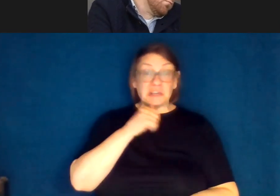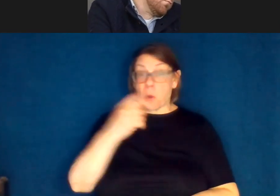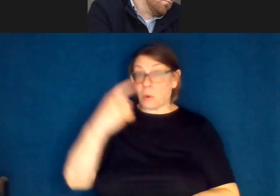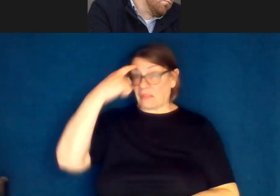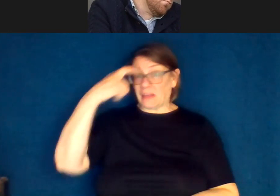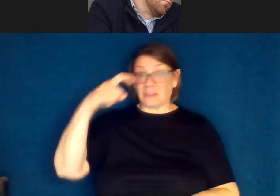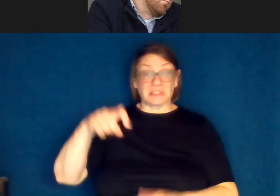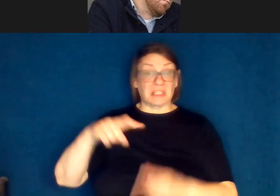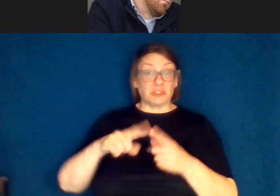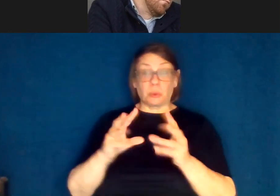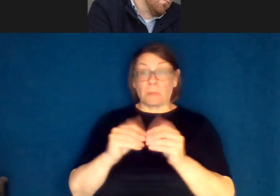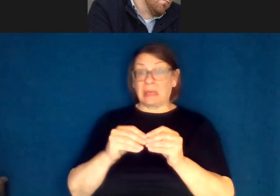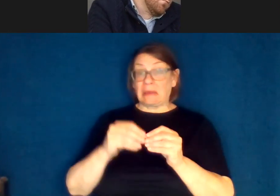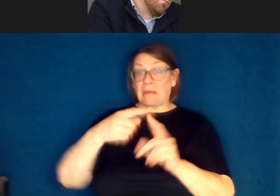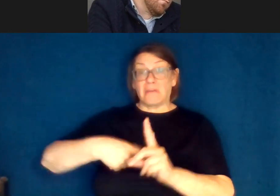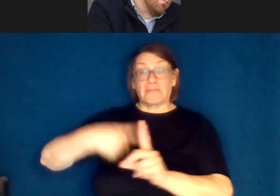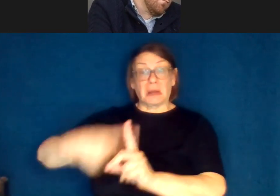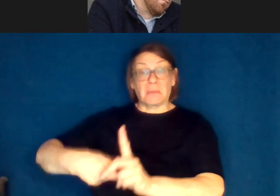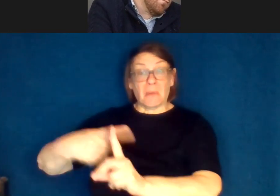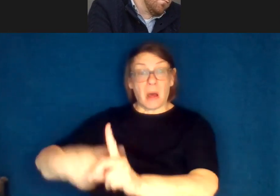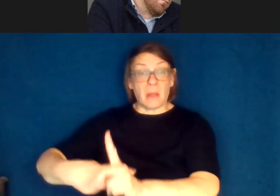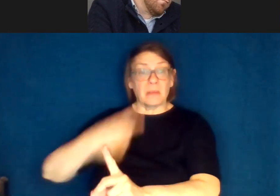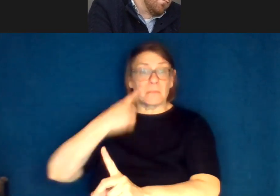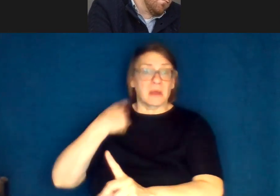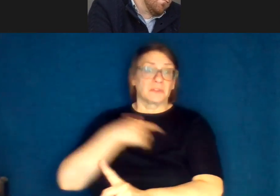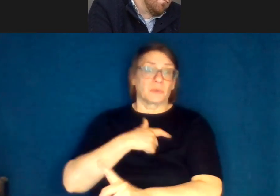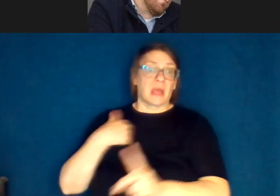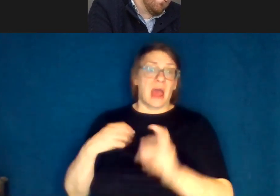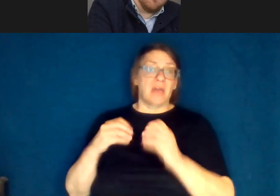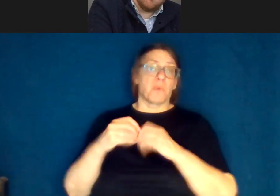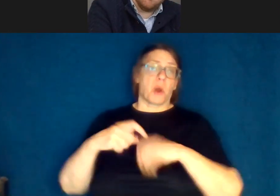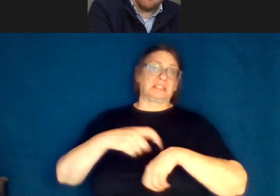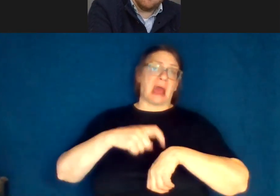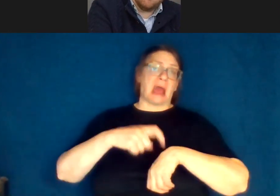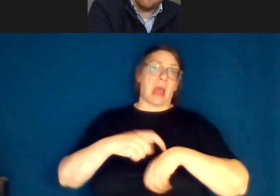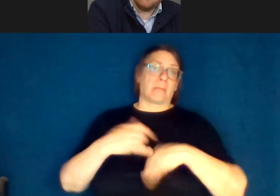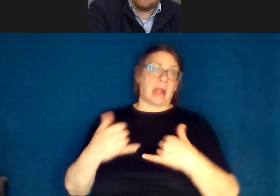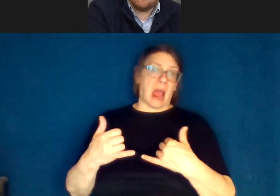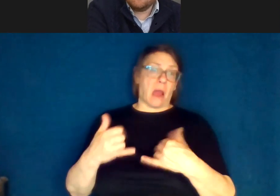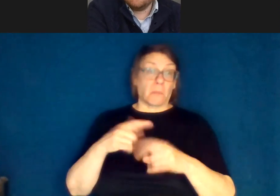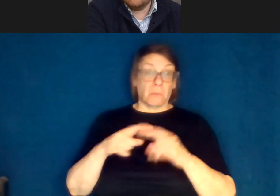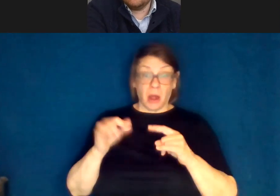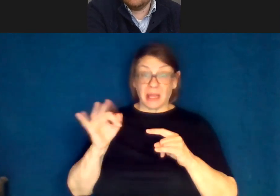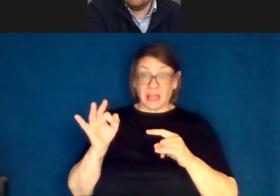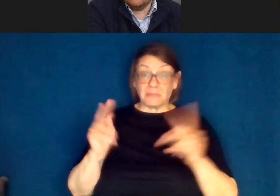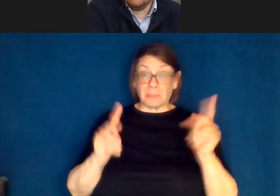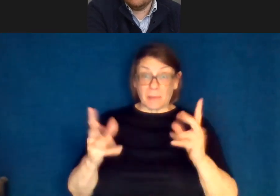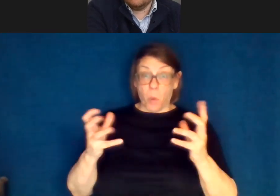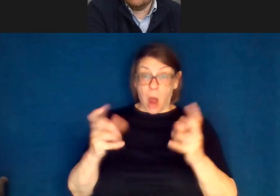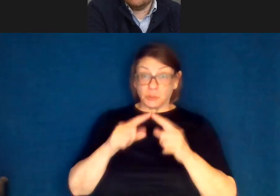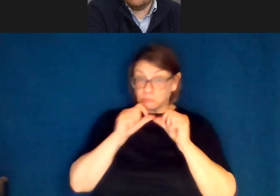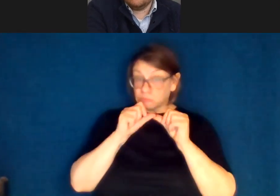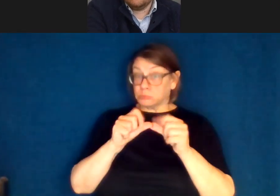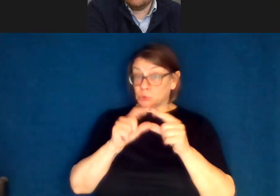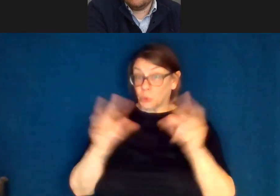meet on a monthly basis because we have a little bit more cushion in terms of time. But if this is something that the Healthcare Committee would like to